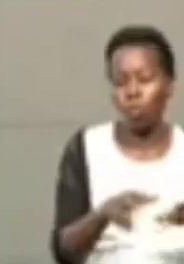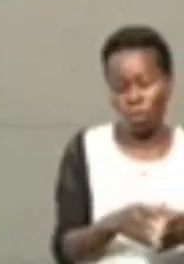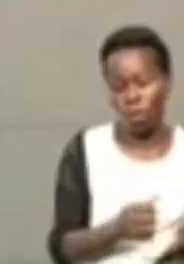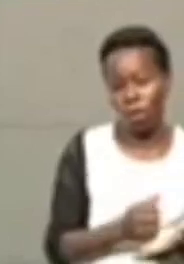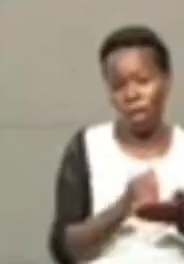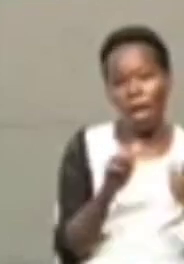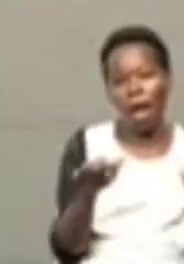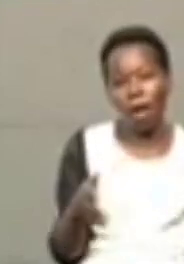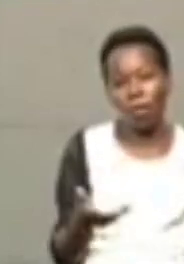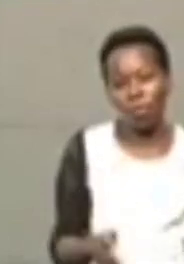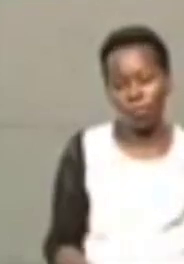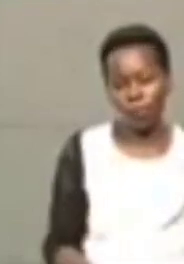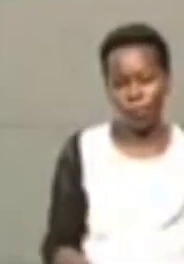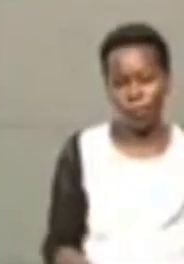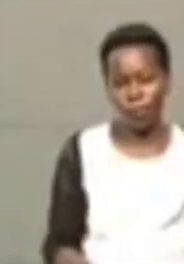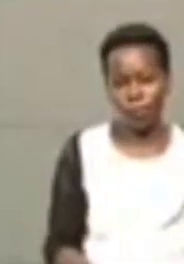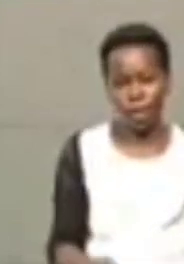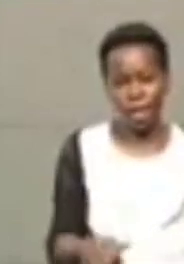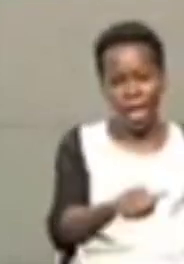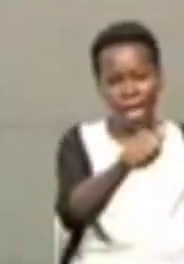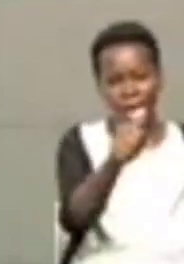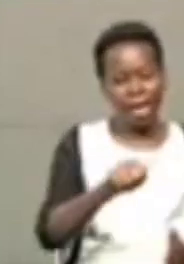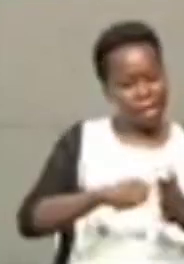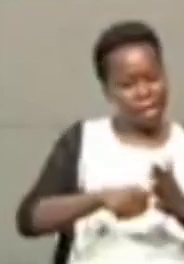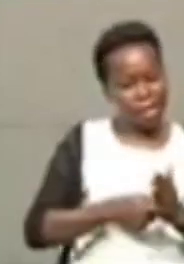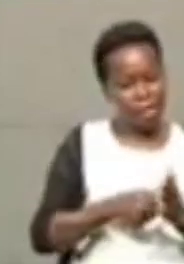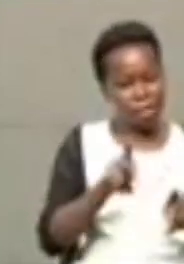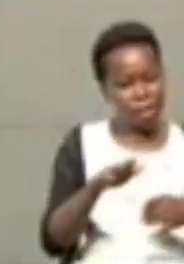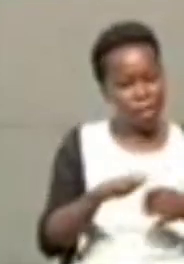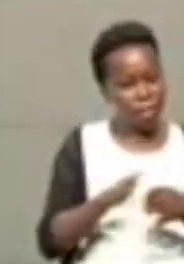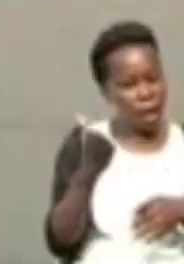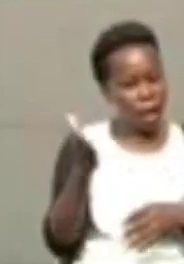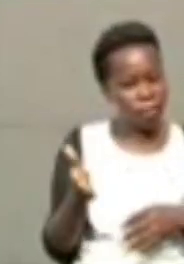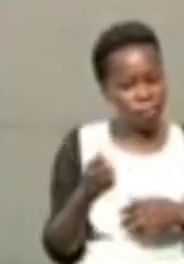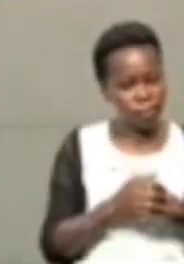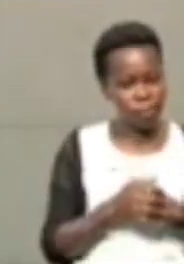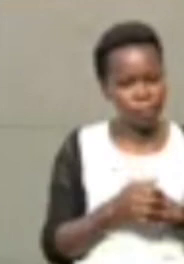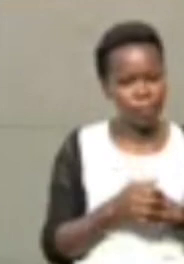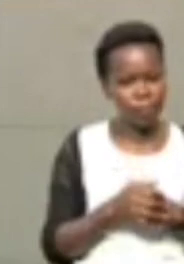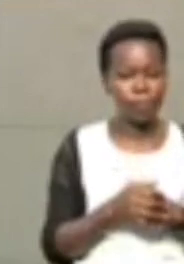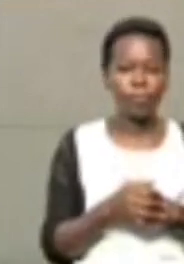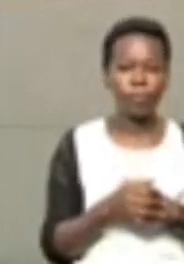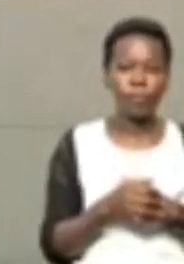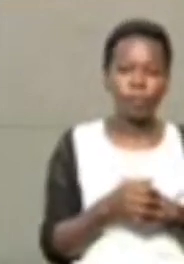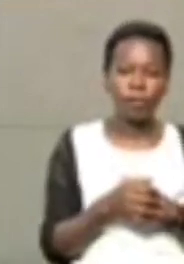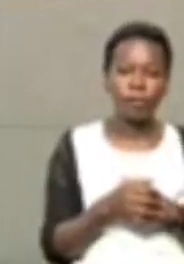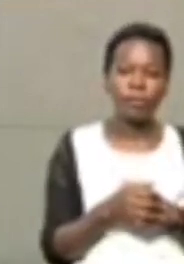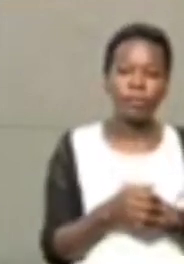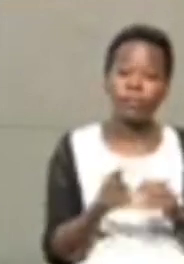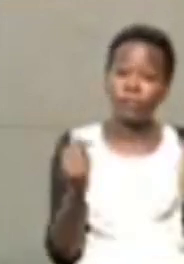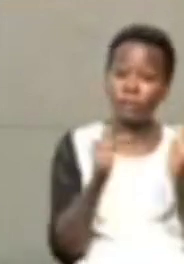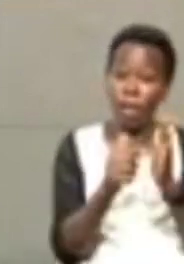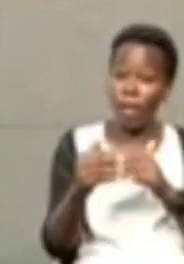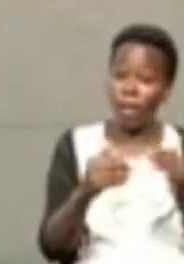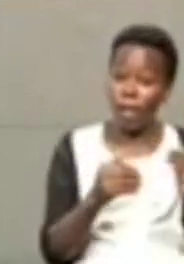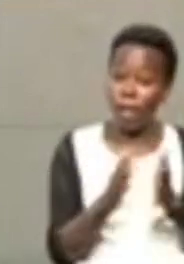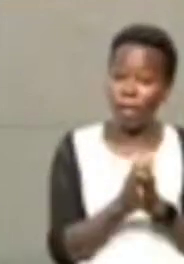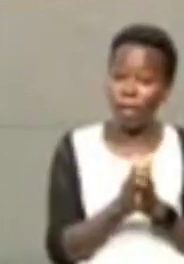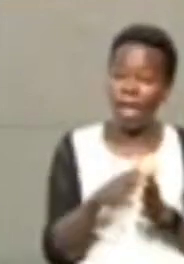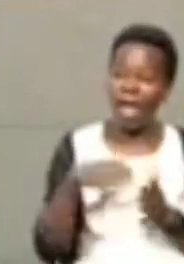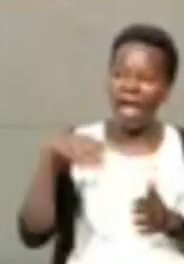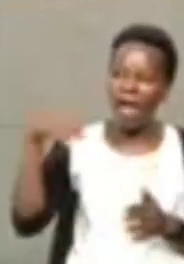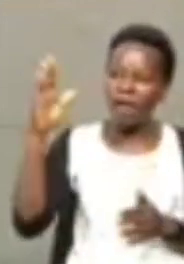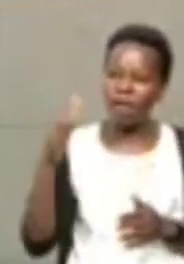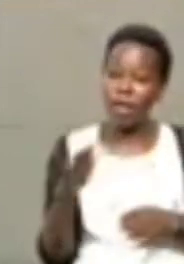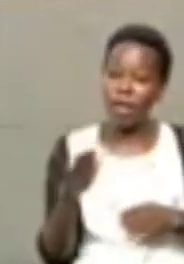them? The other concern that the traders do have, which has been mentioned here, foreign